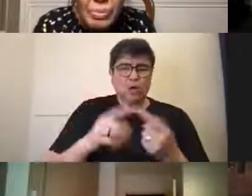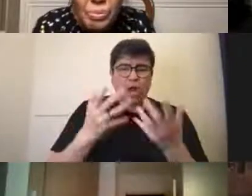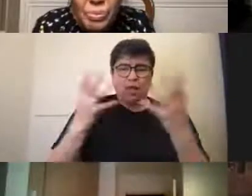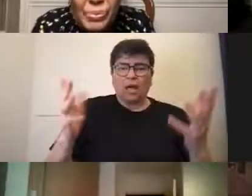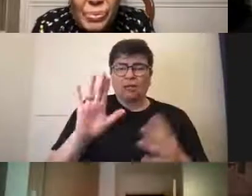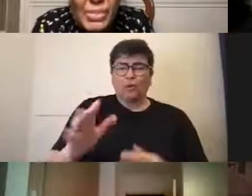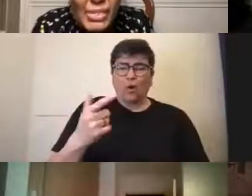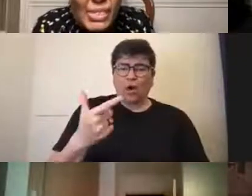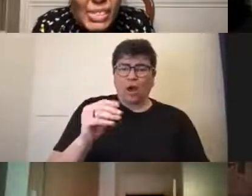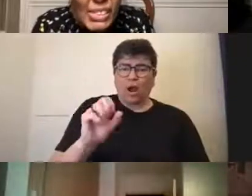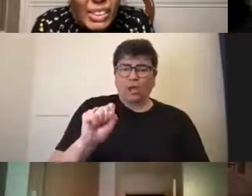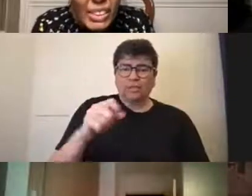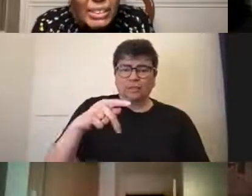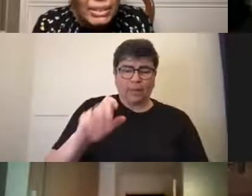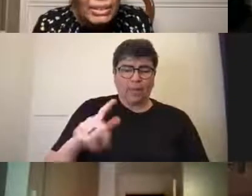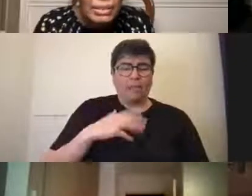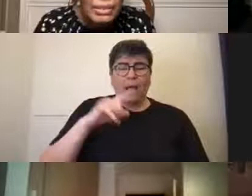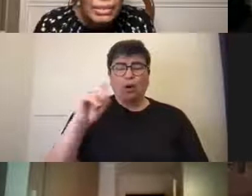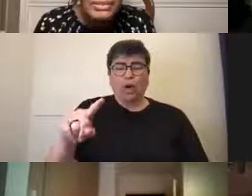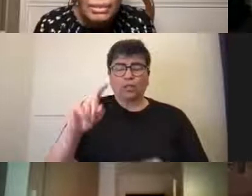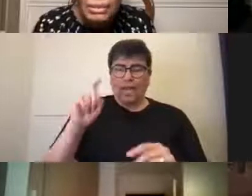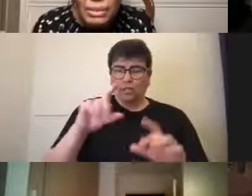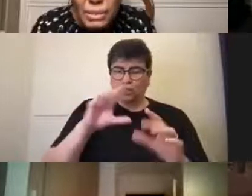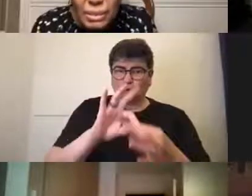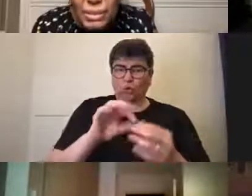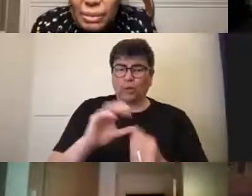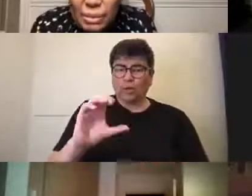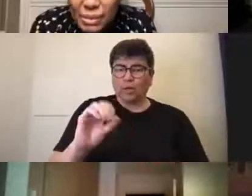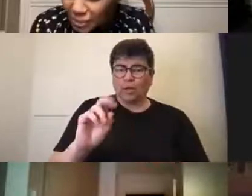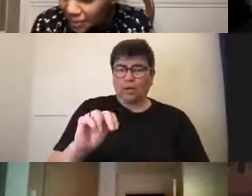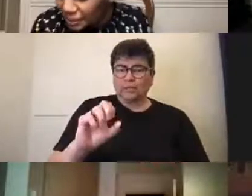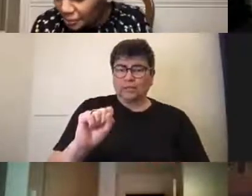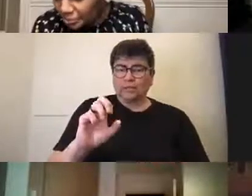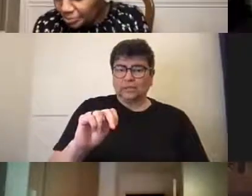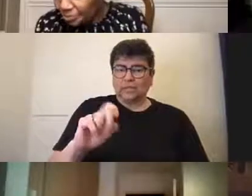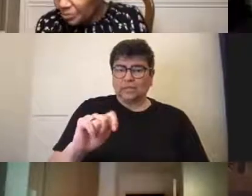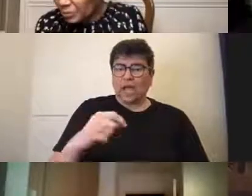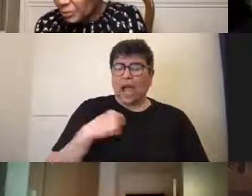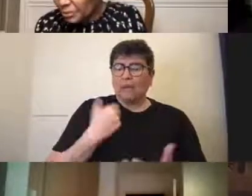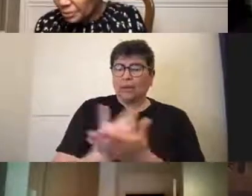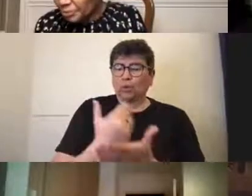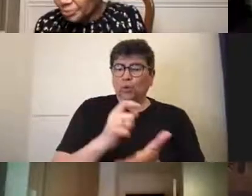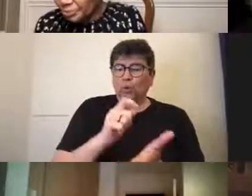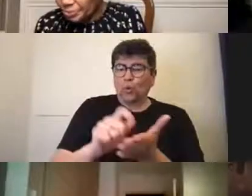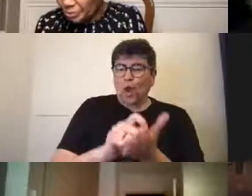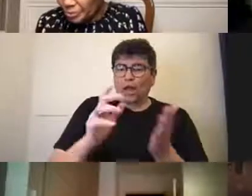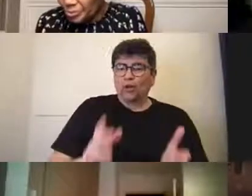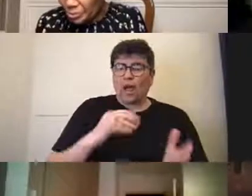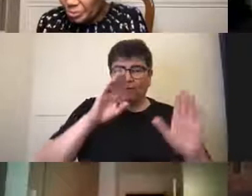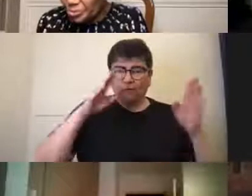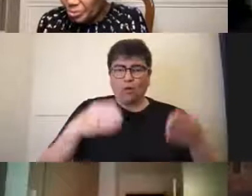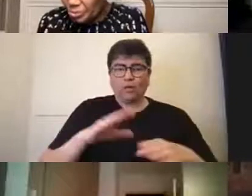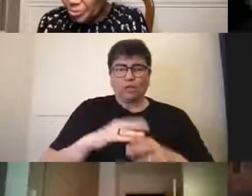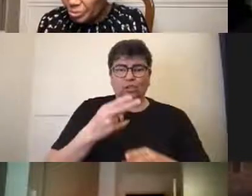lot of your gospel. My question has to do with consent. I'm a new writer and focusing on